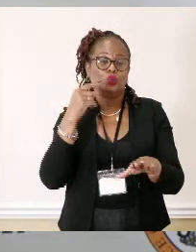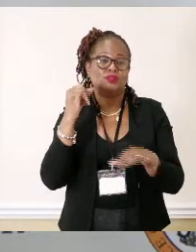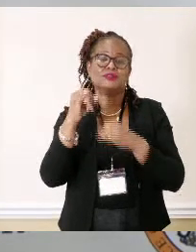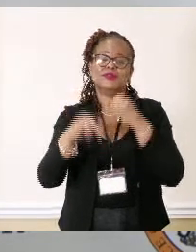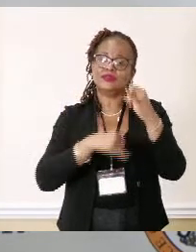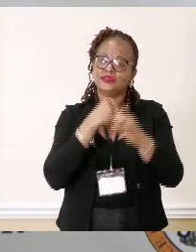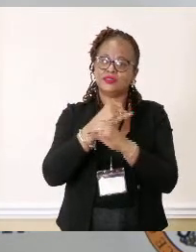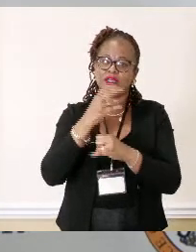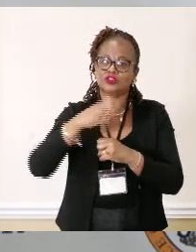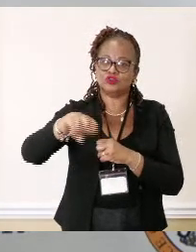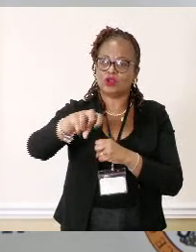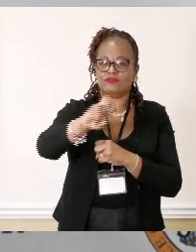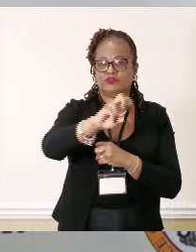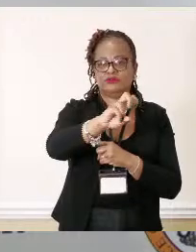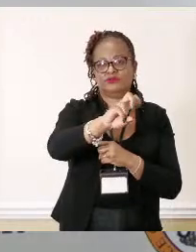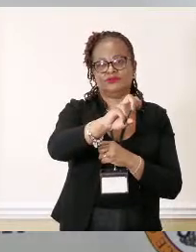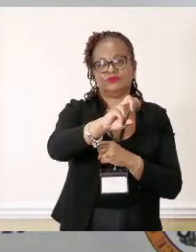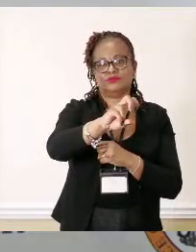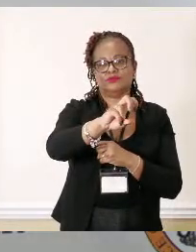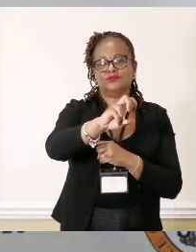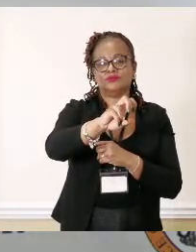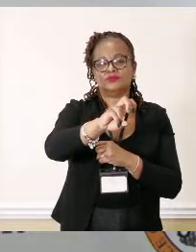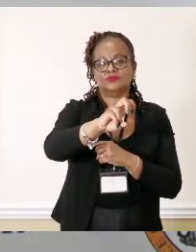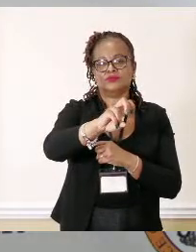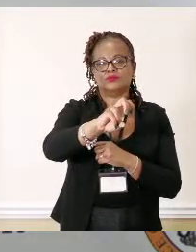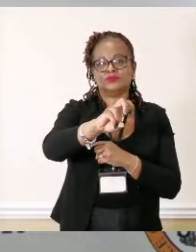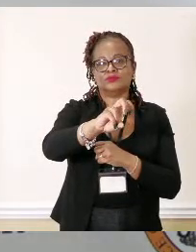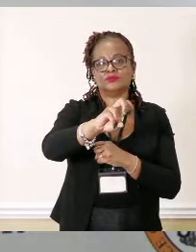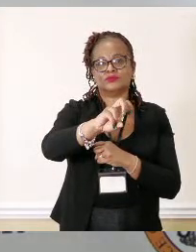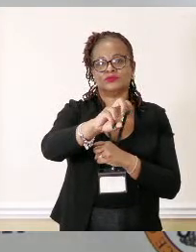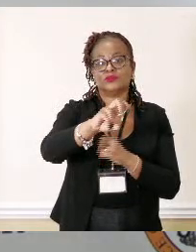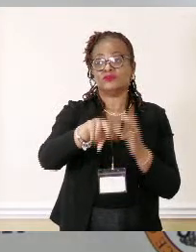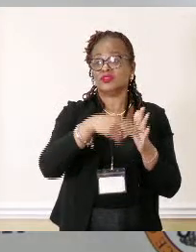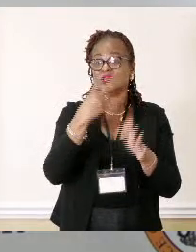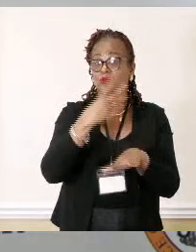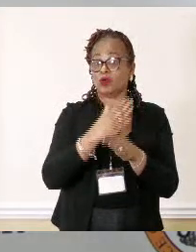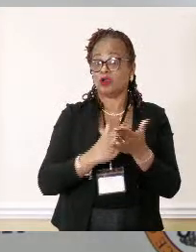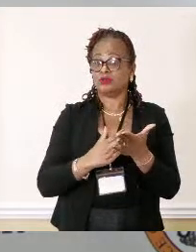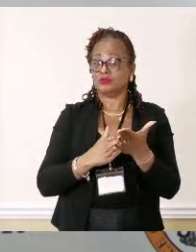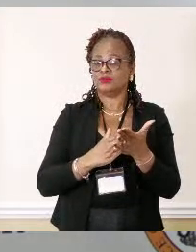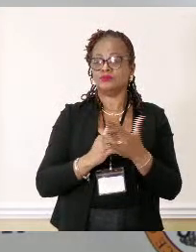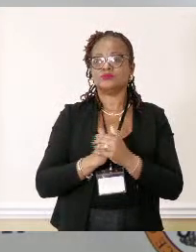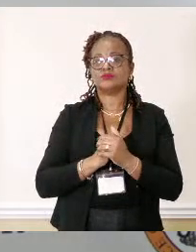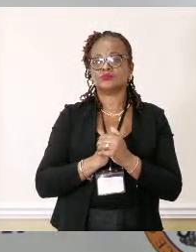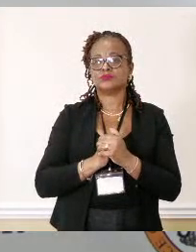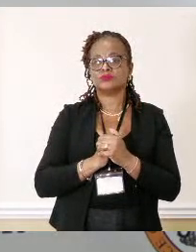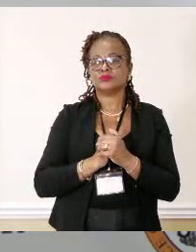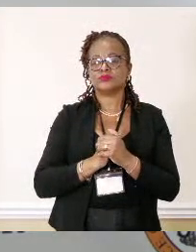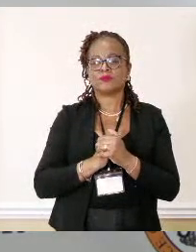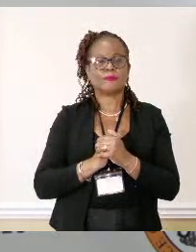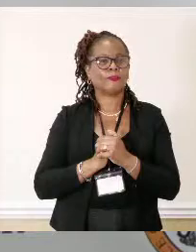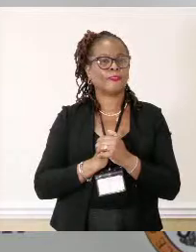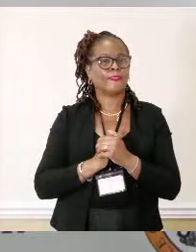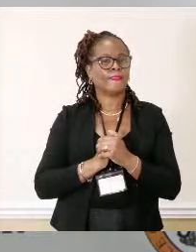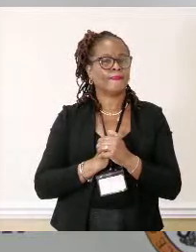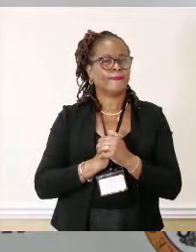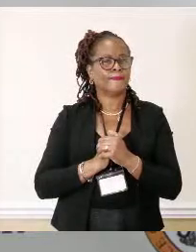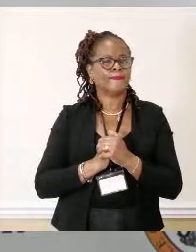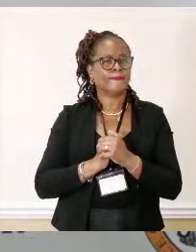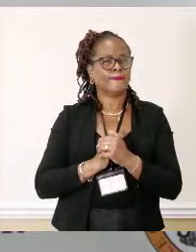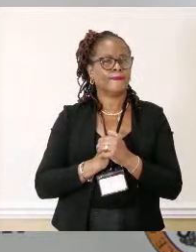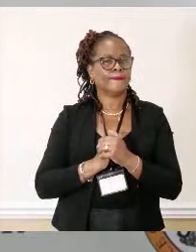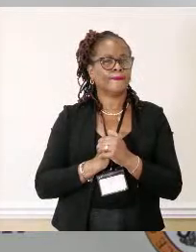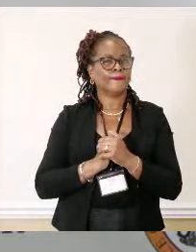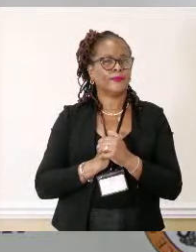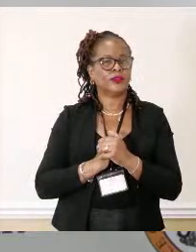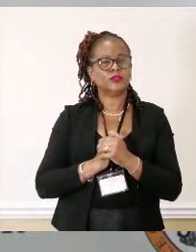You had a second part of a question, Mr. Jones? I did, thank you. And thanks for the response. Just